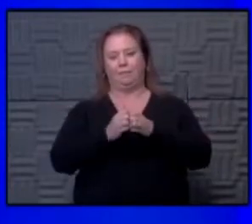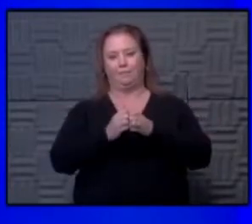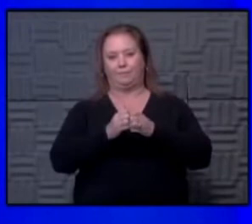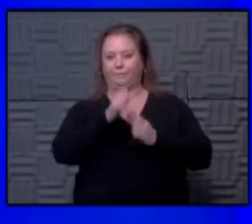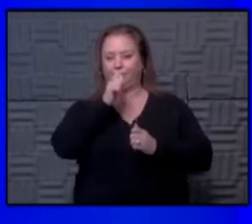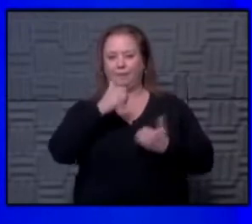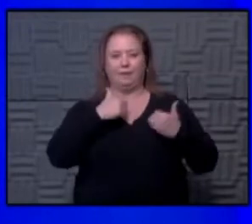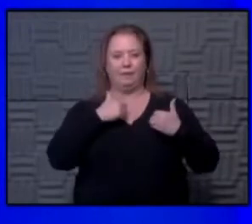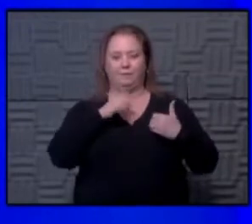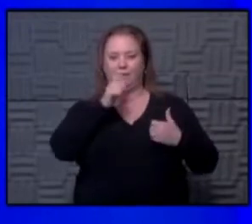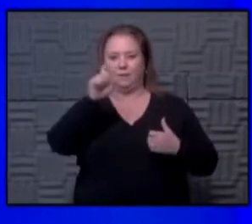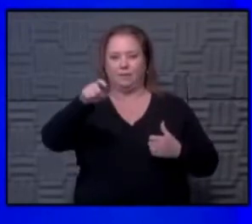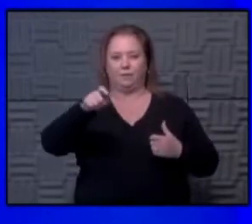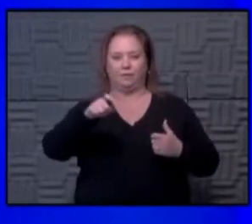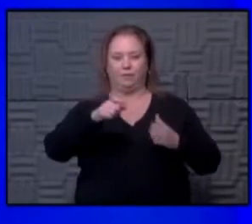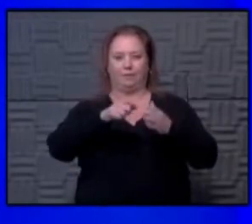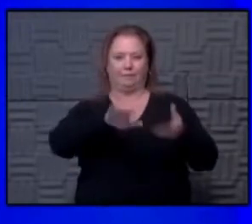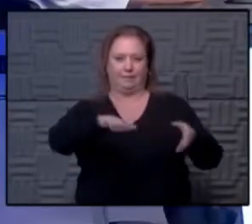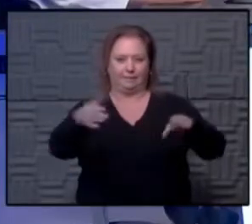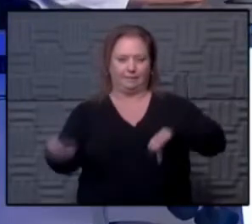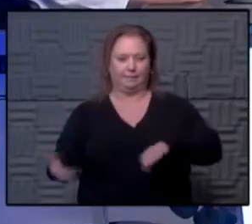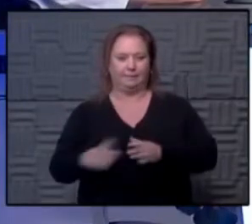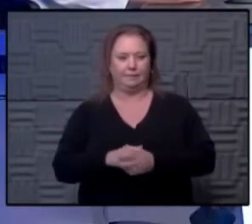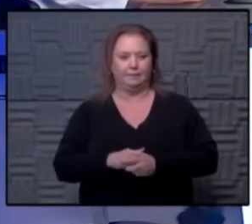have unnecessary losses.